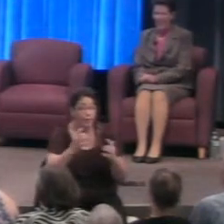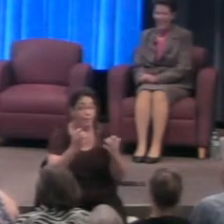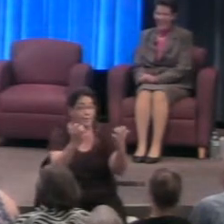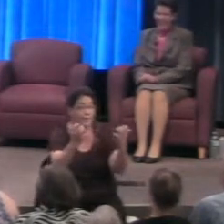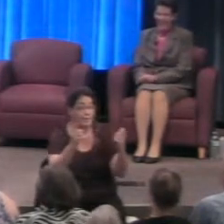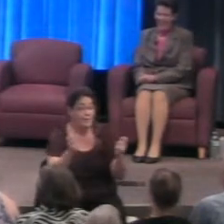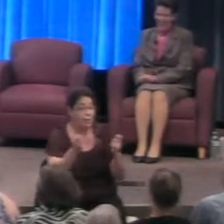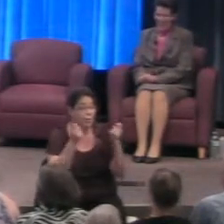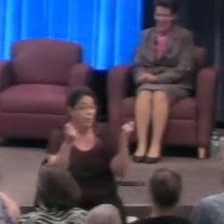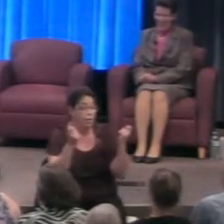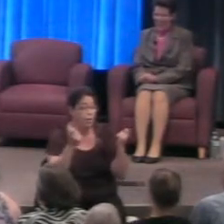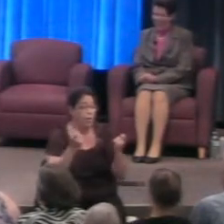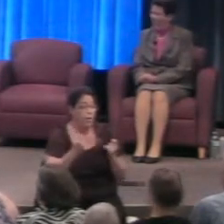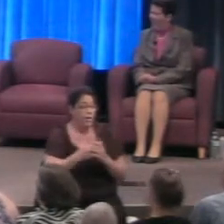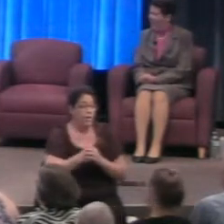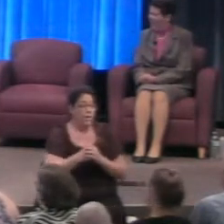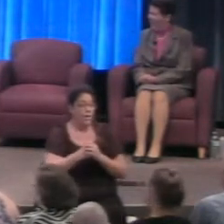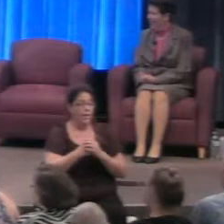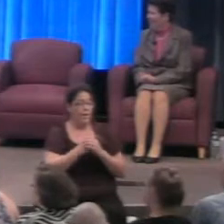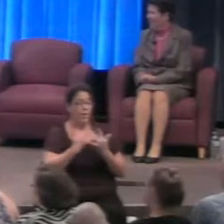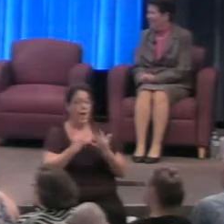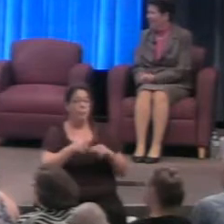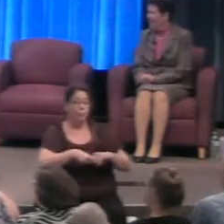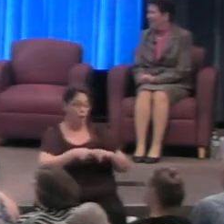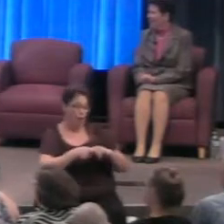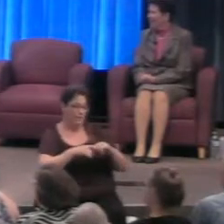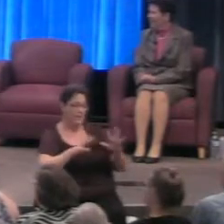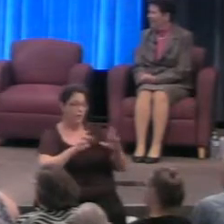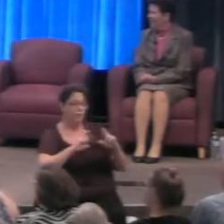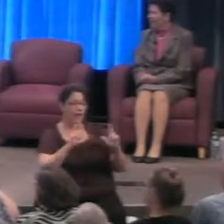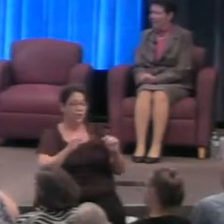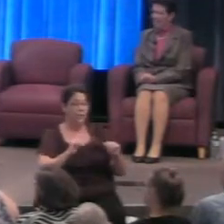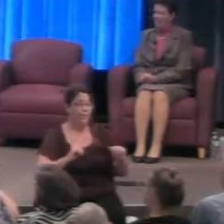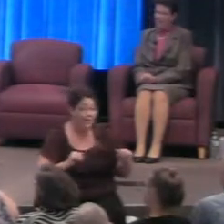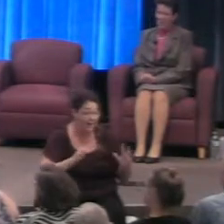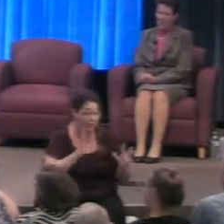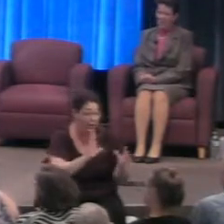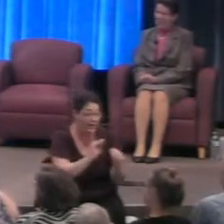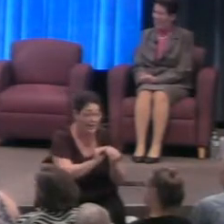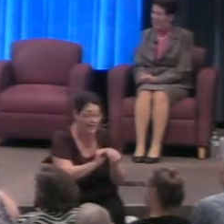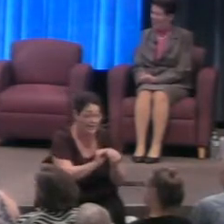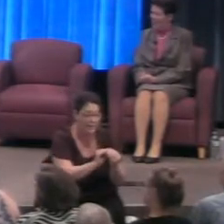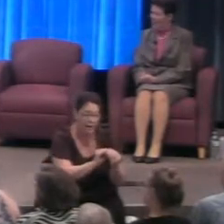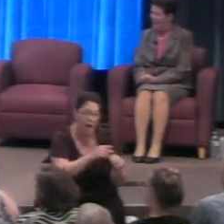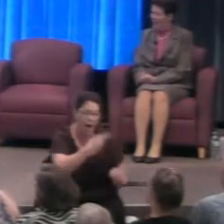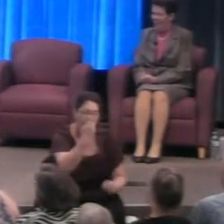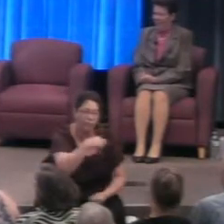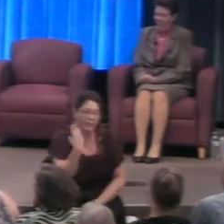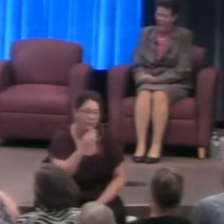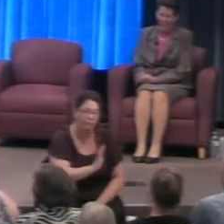Now pause. That was high risk.